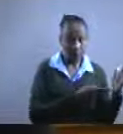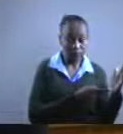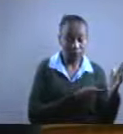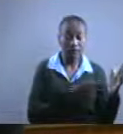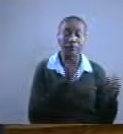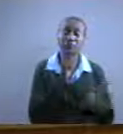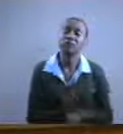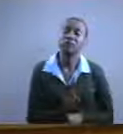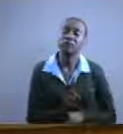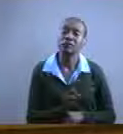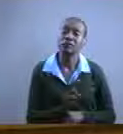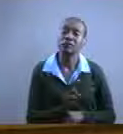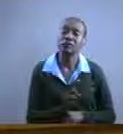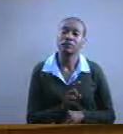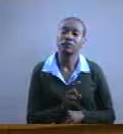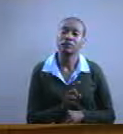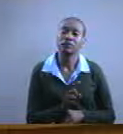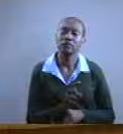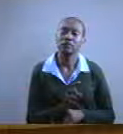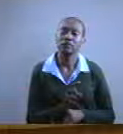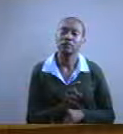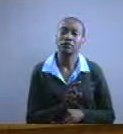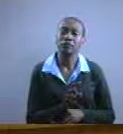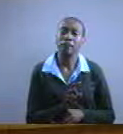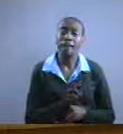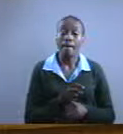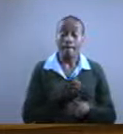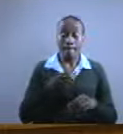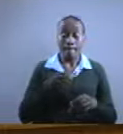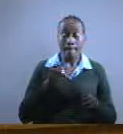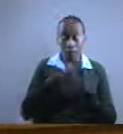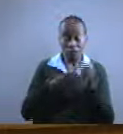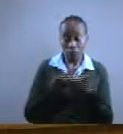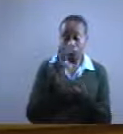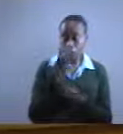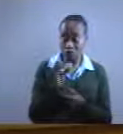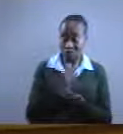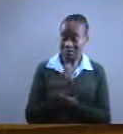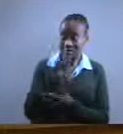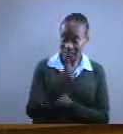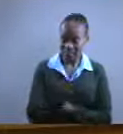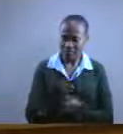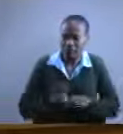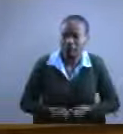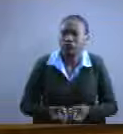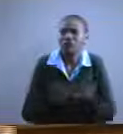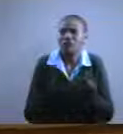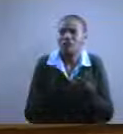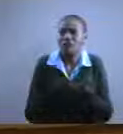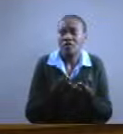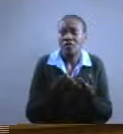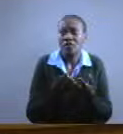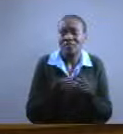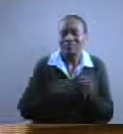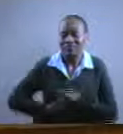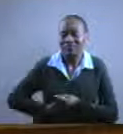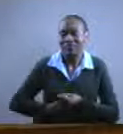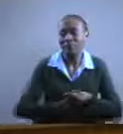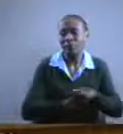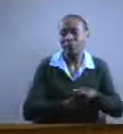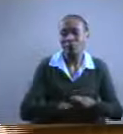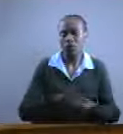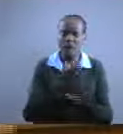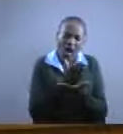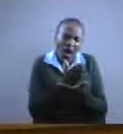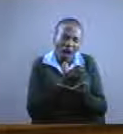down from the version tabled in the 2011 policy. It provides a weaker incentive, and it supports only half the number of